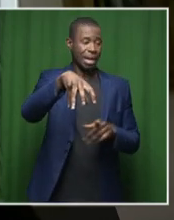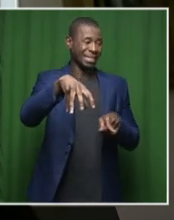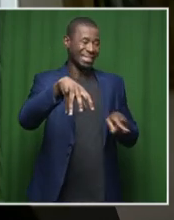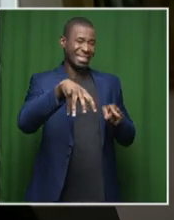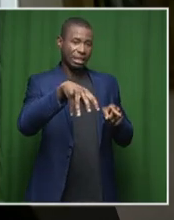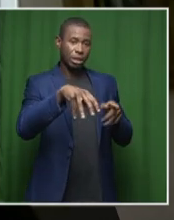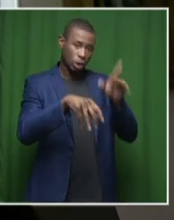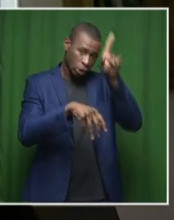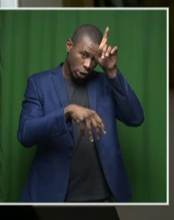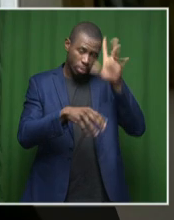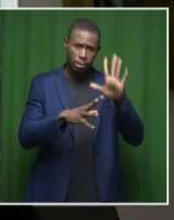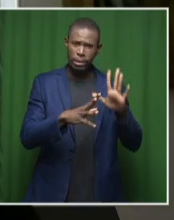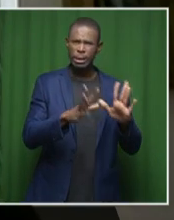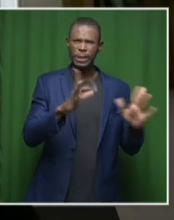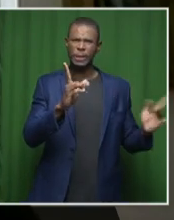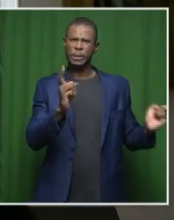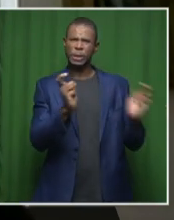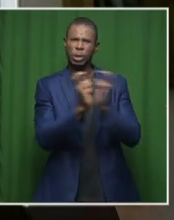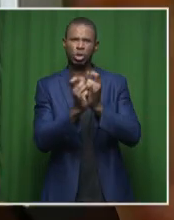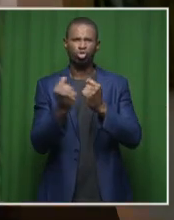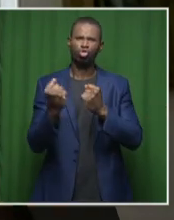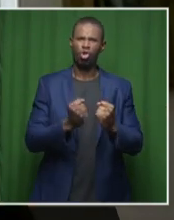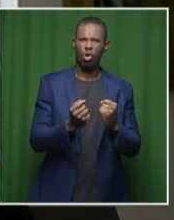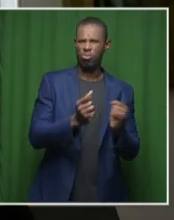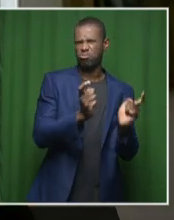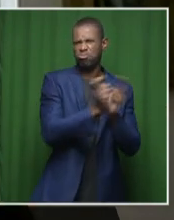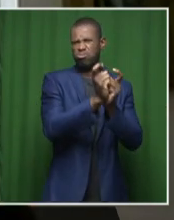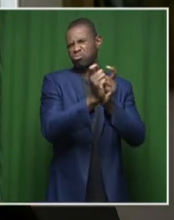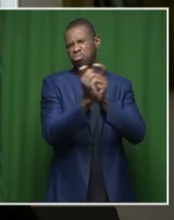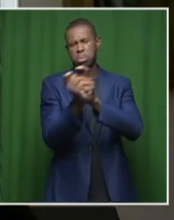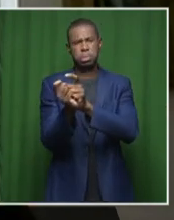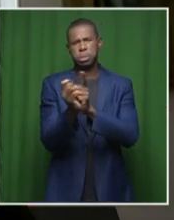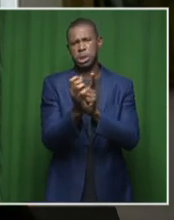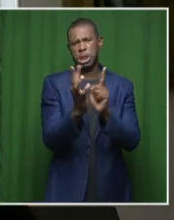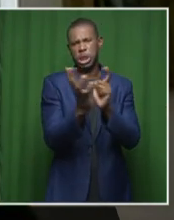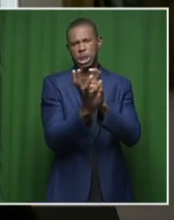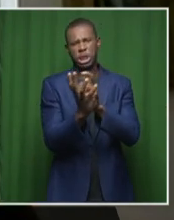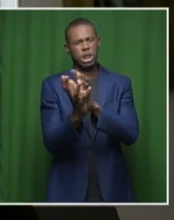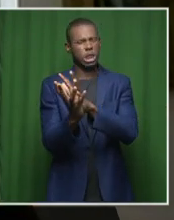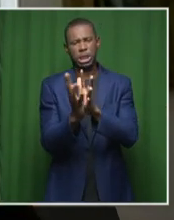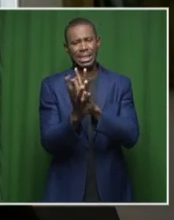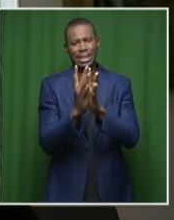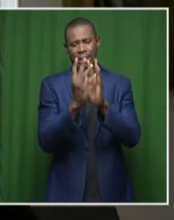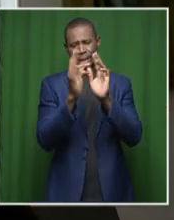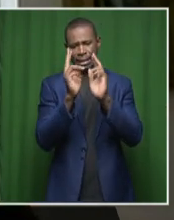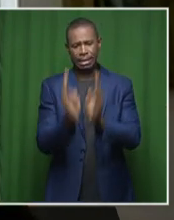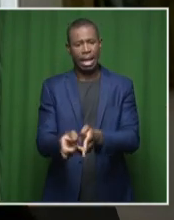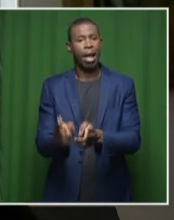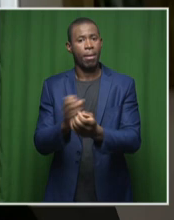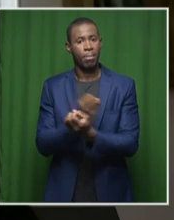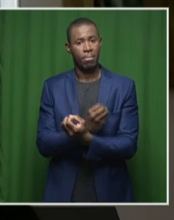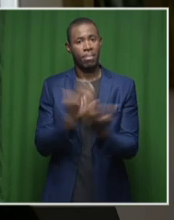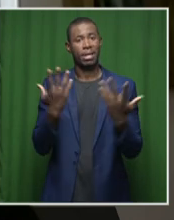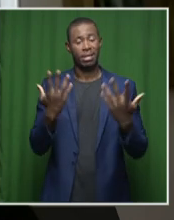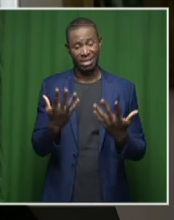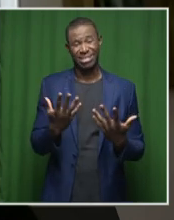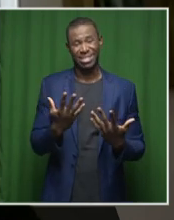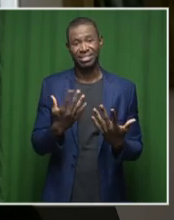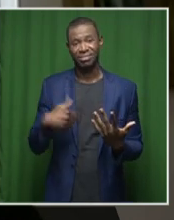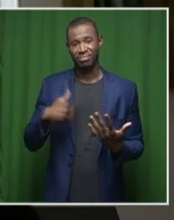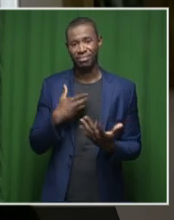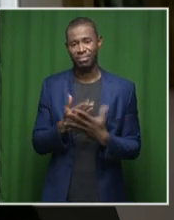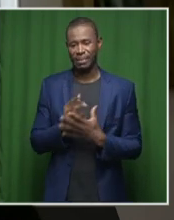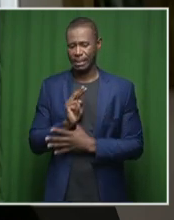and it doesn't really go well for them. So yes, throughout the book, there are great little accounts where I think we can see how the South